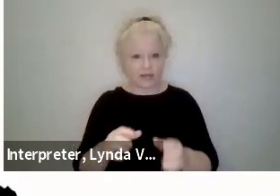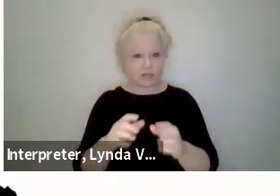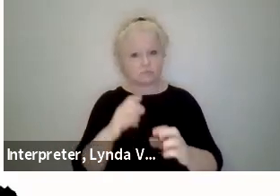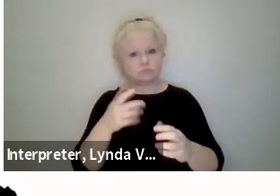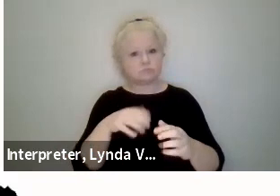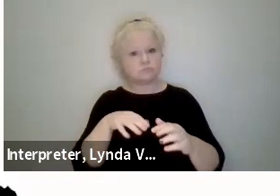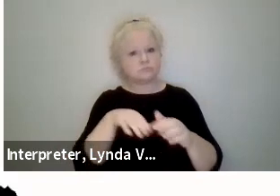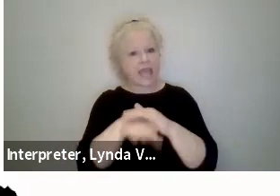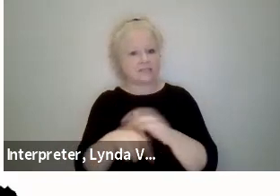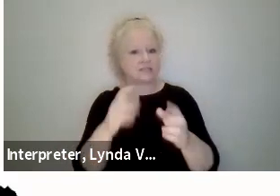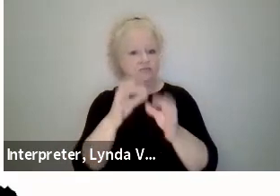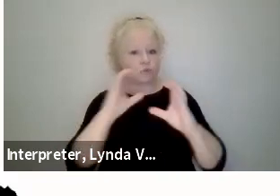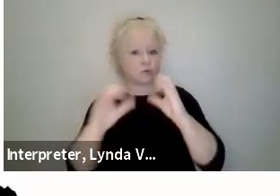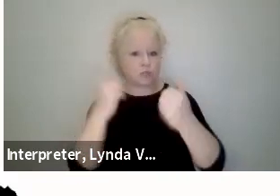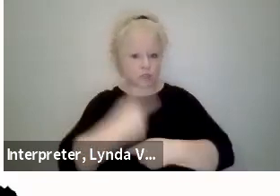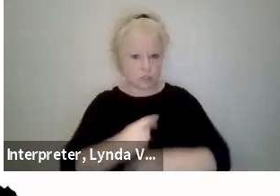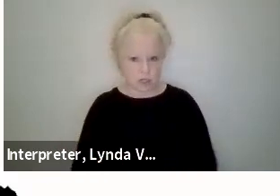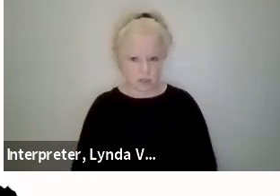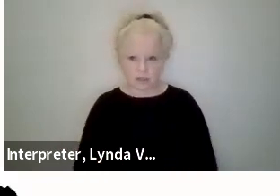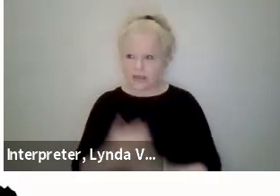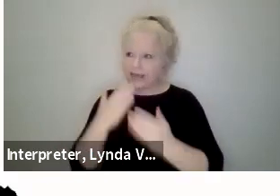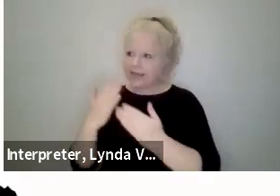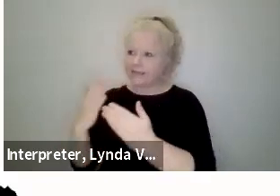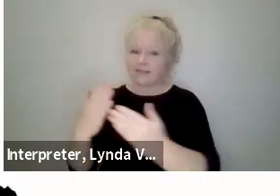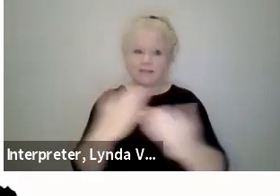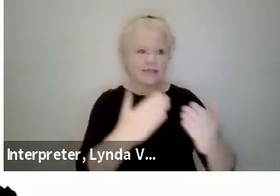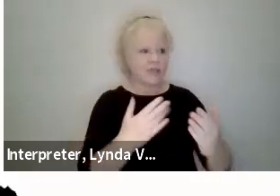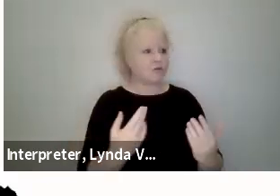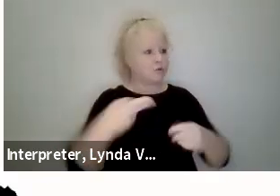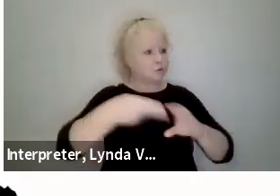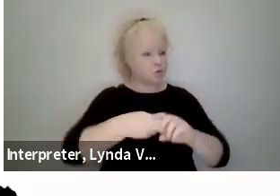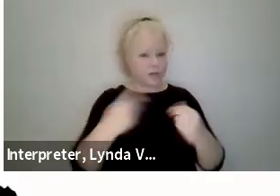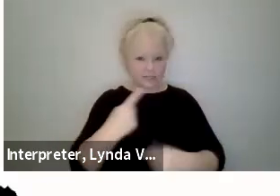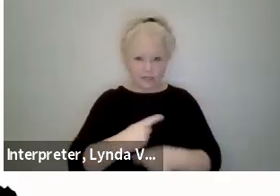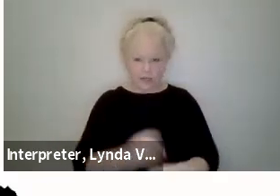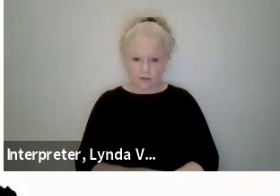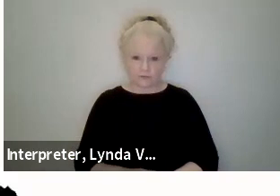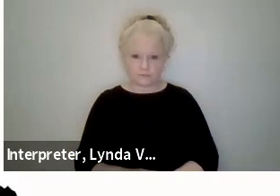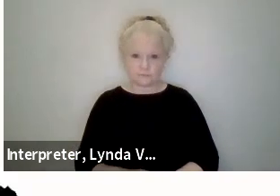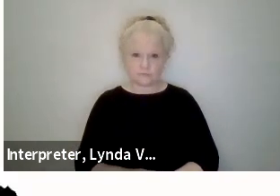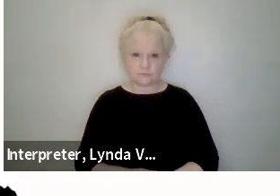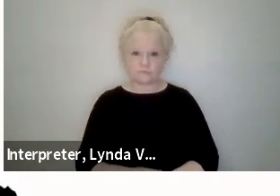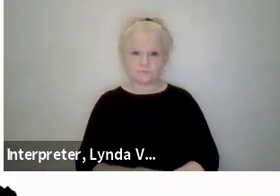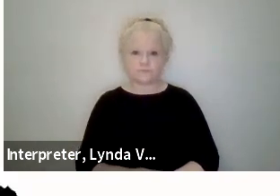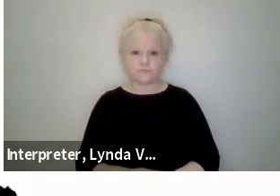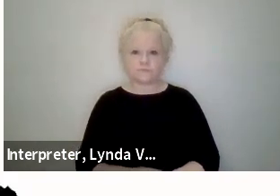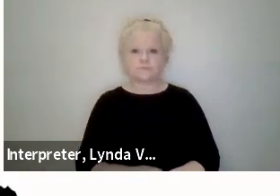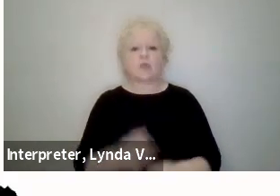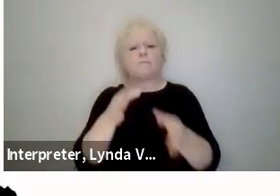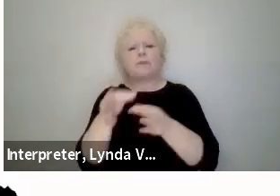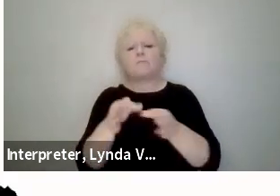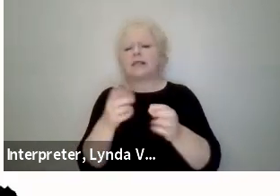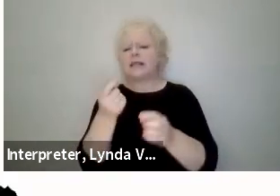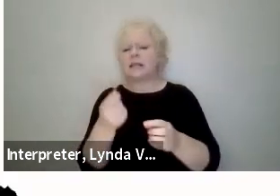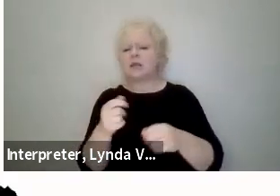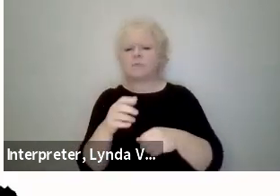communication. So, and also thank you to all of you who are joining us today. A little bit about Center for Independent Living here in